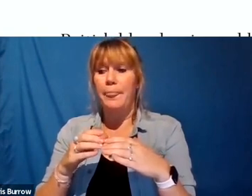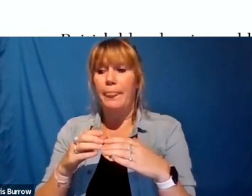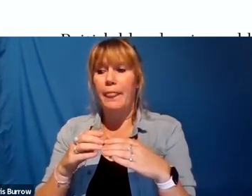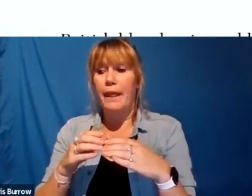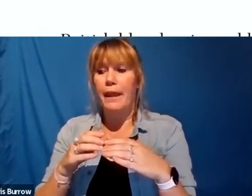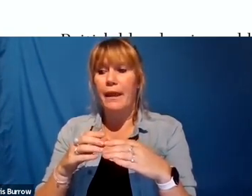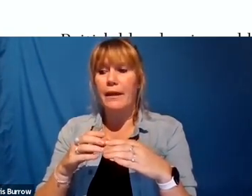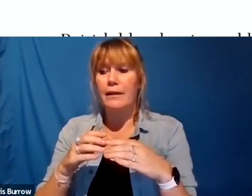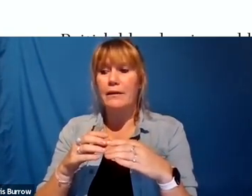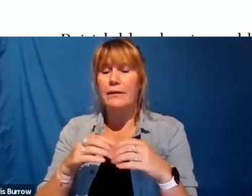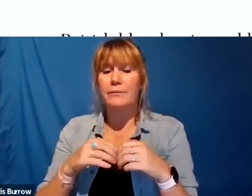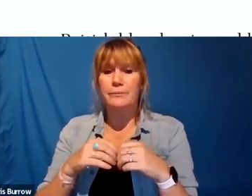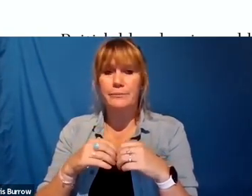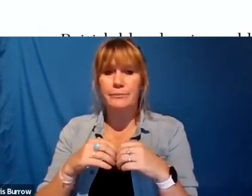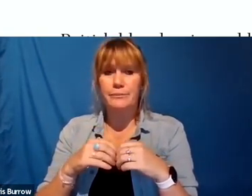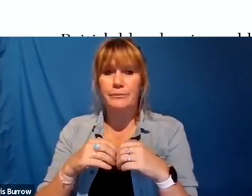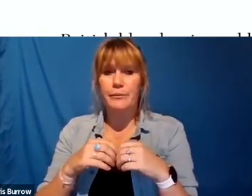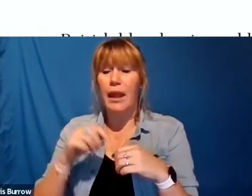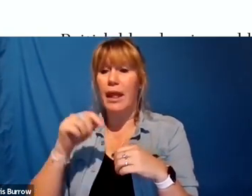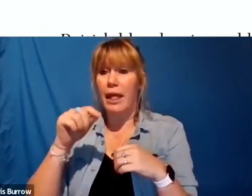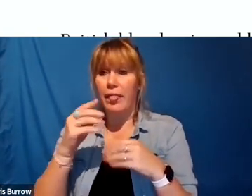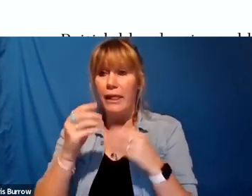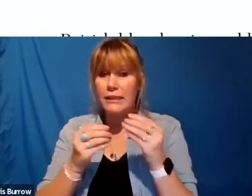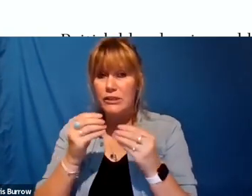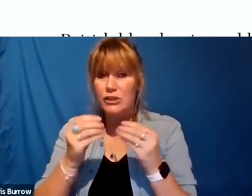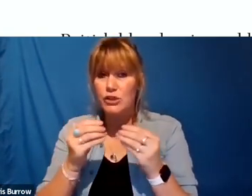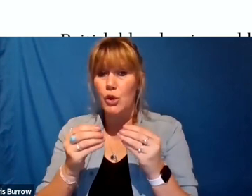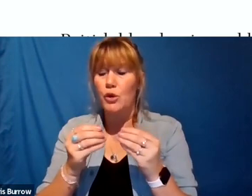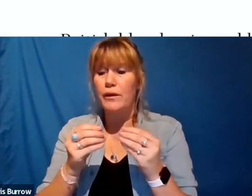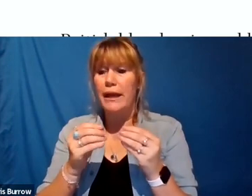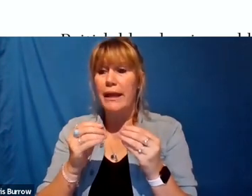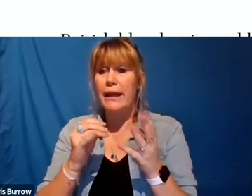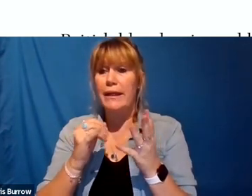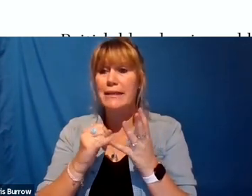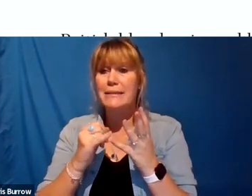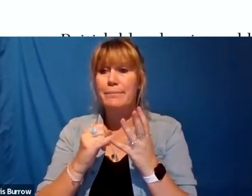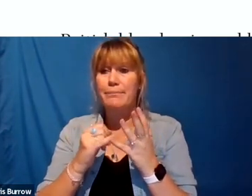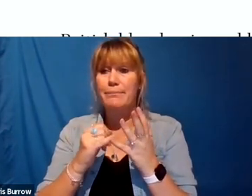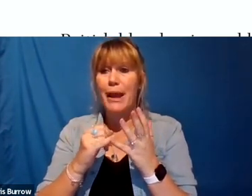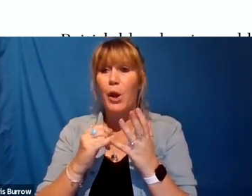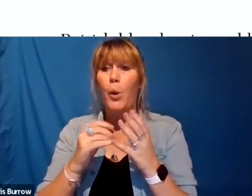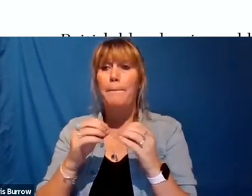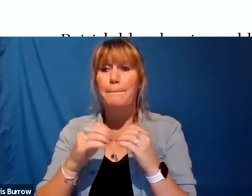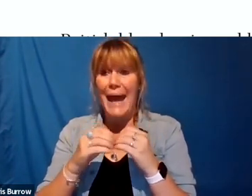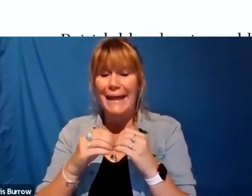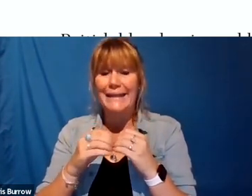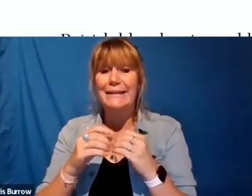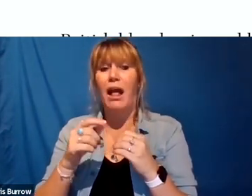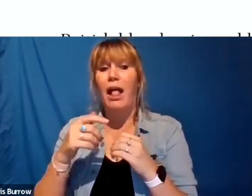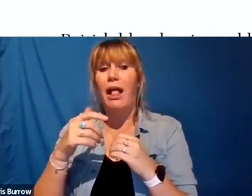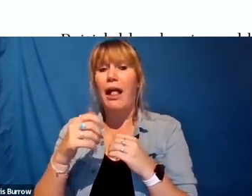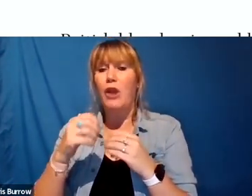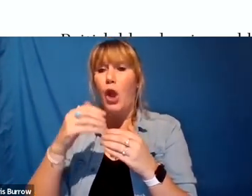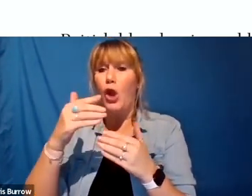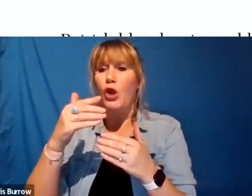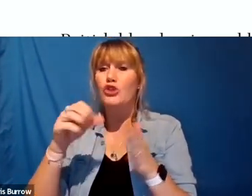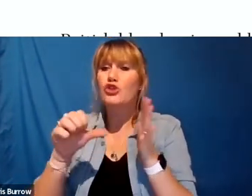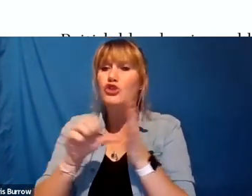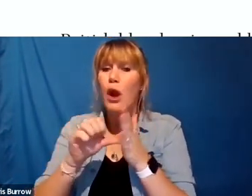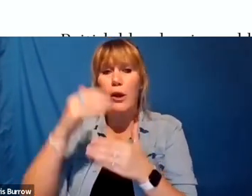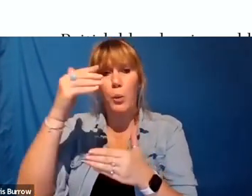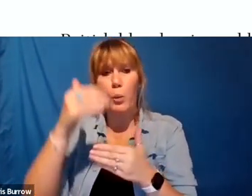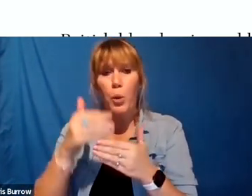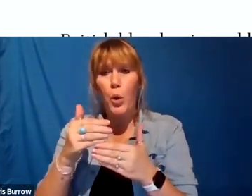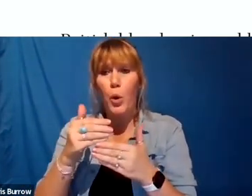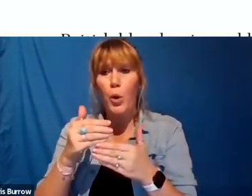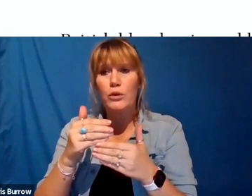story, The Speckled Band, the house is said to have solid walls, floors, and barred up chimneys, but that's not a barrier to how it